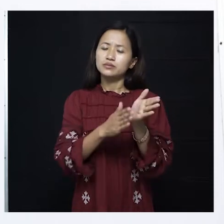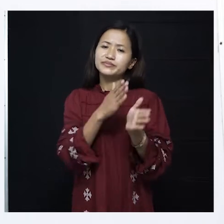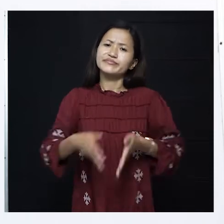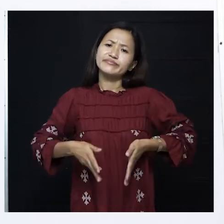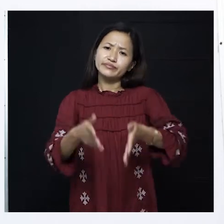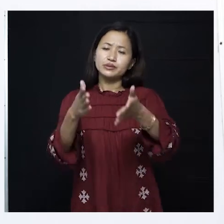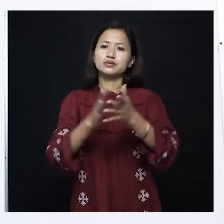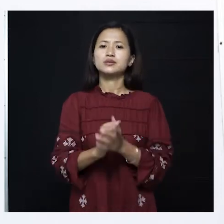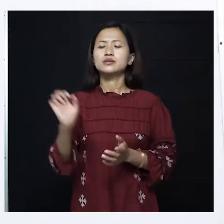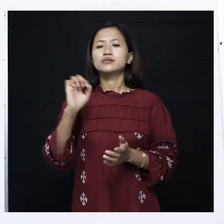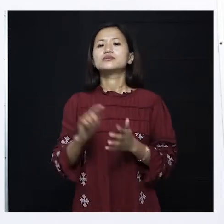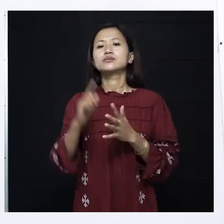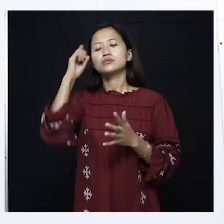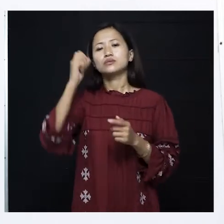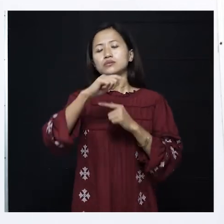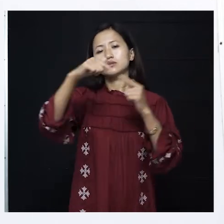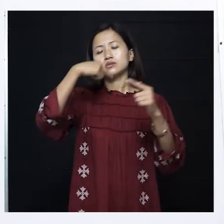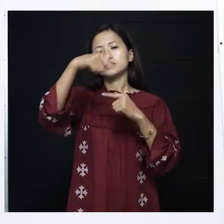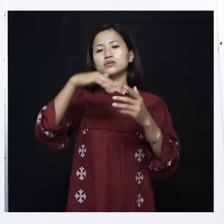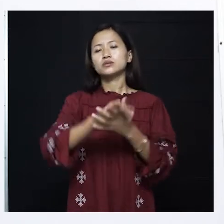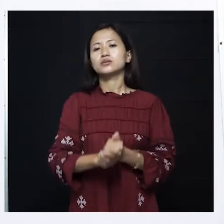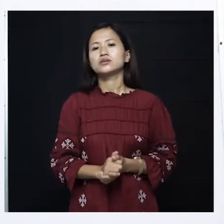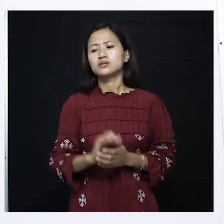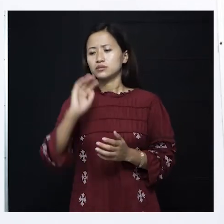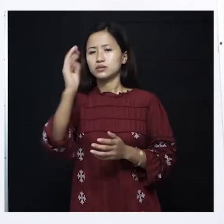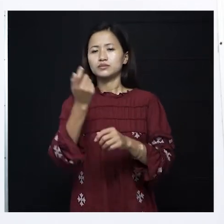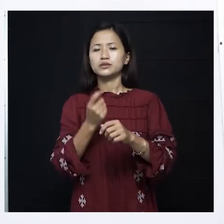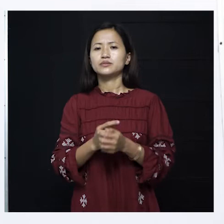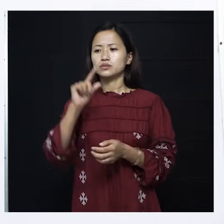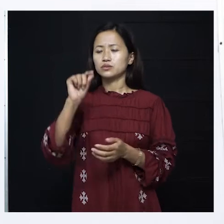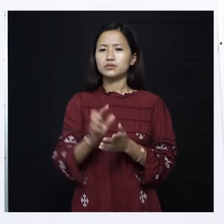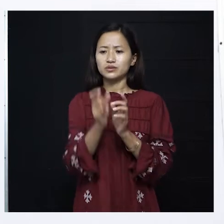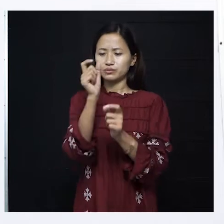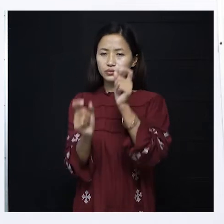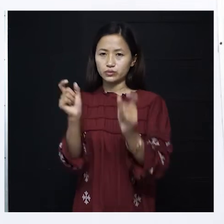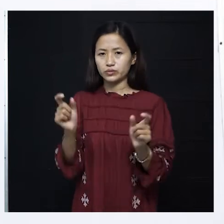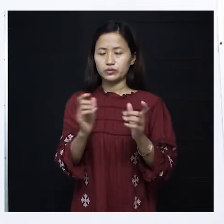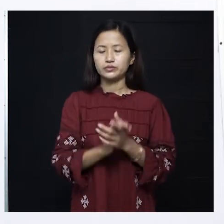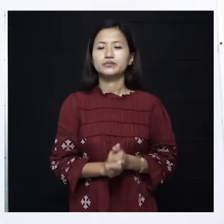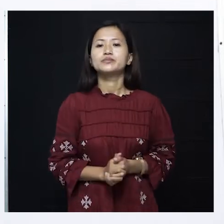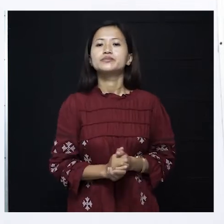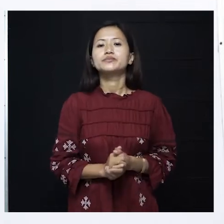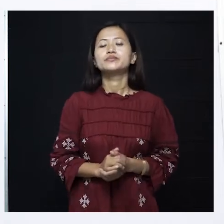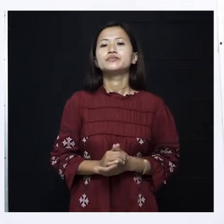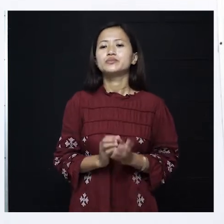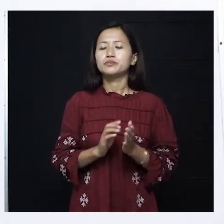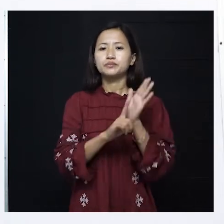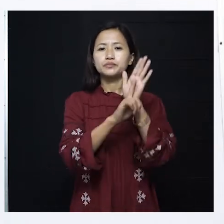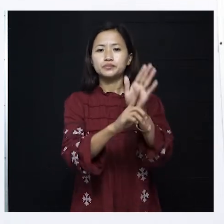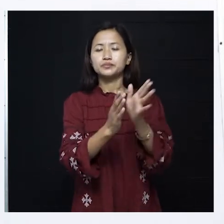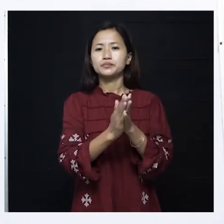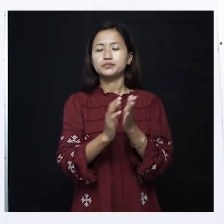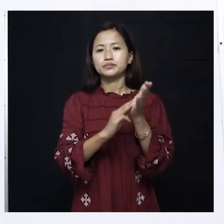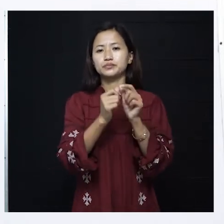railways, or even to do with the industries, or sometimes to do with the population also. So those maps that are showing